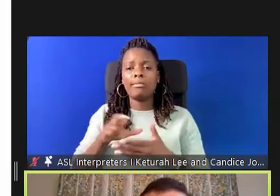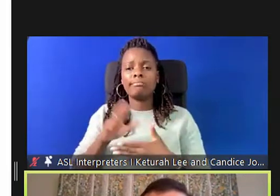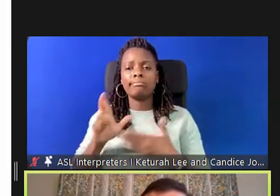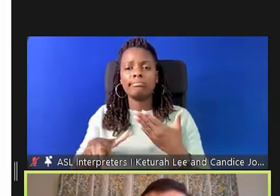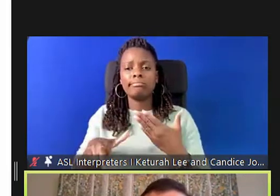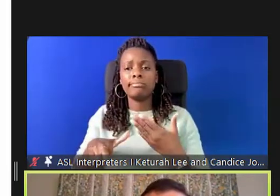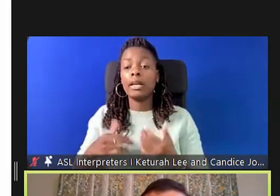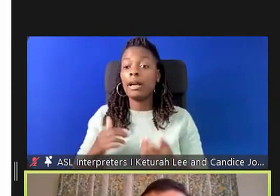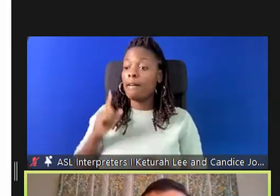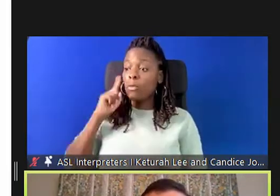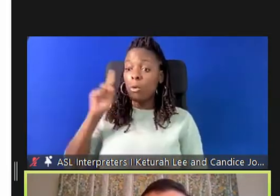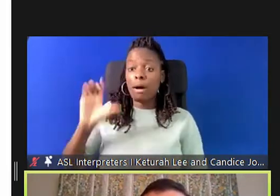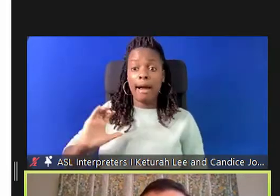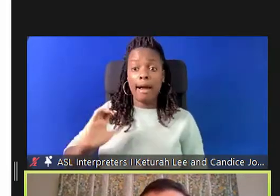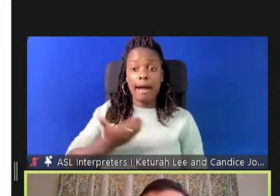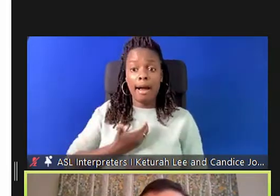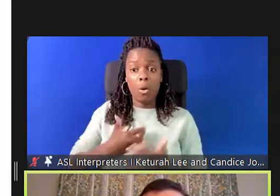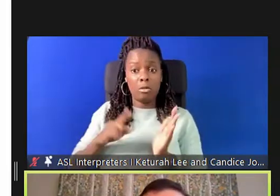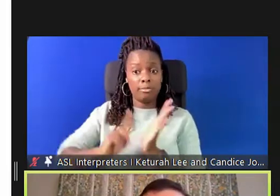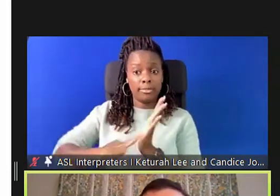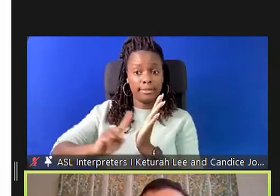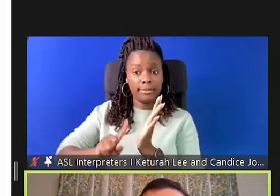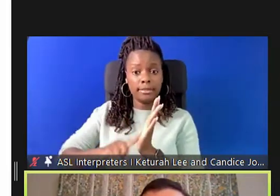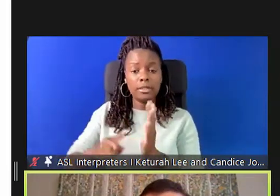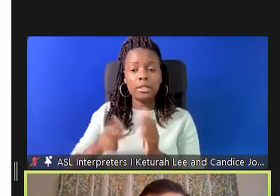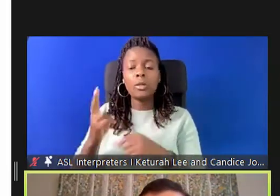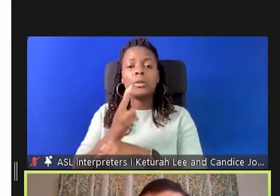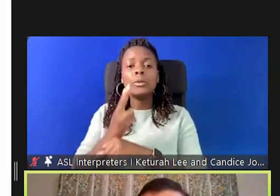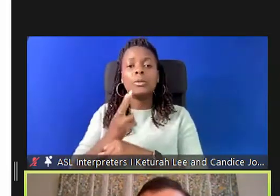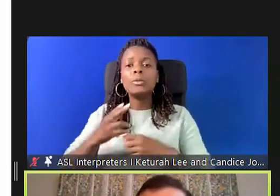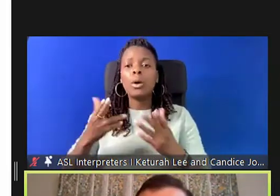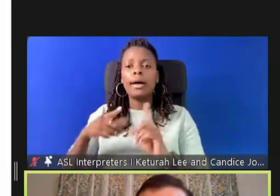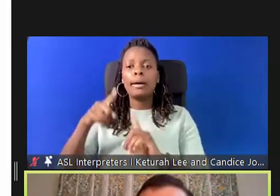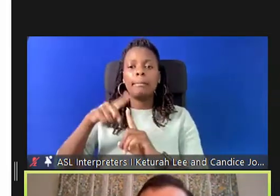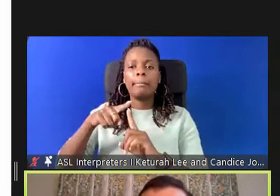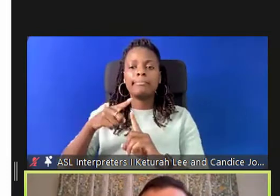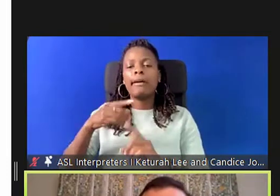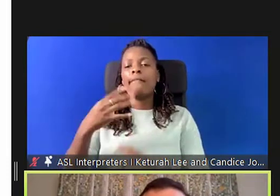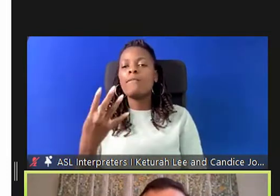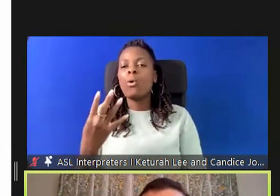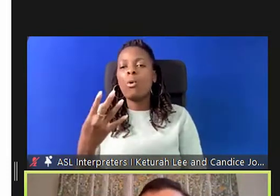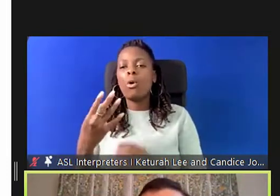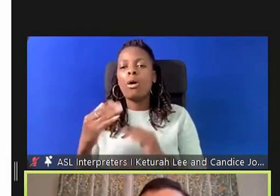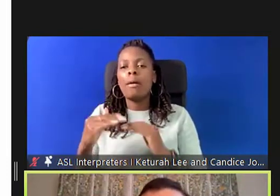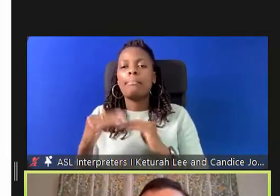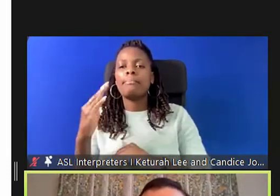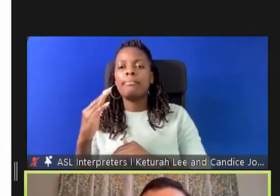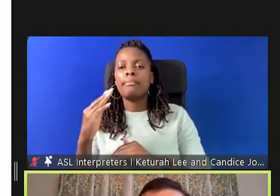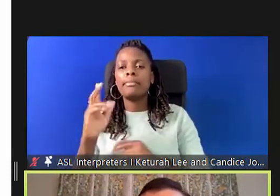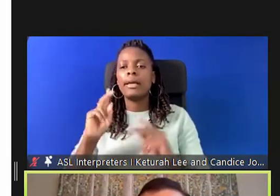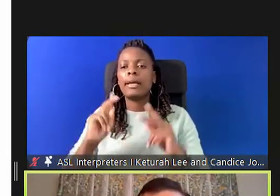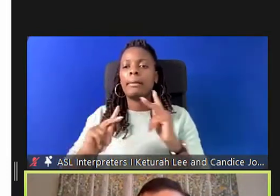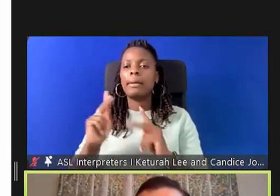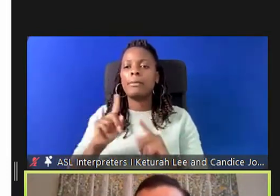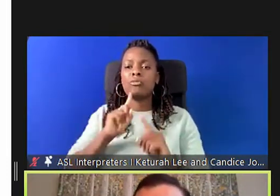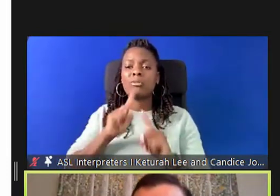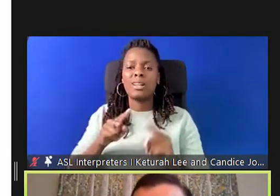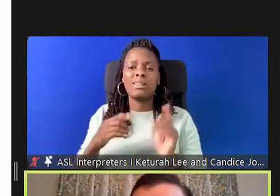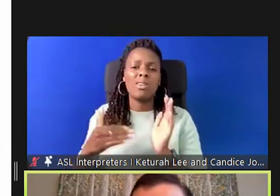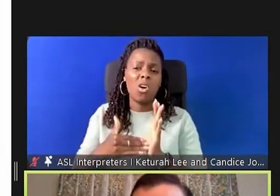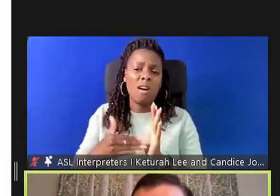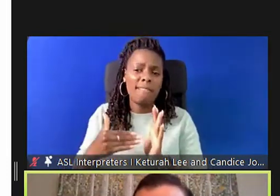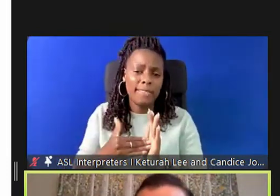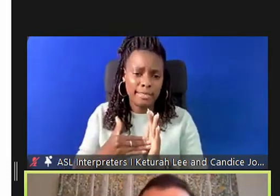bit, we used a cutoff of 4 points or higher, where individuals responded often to at least